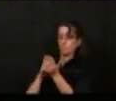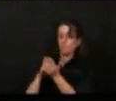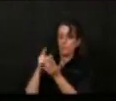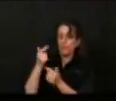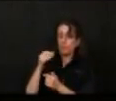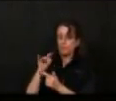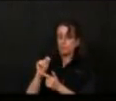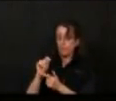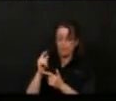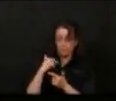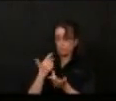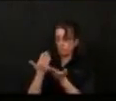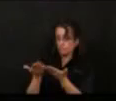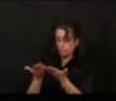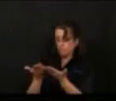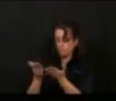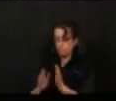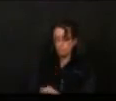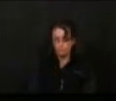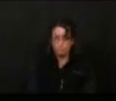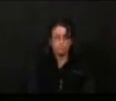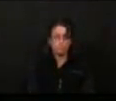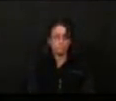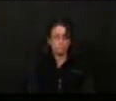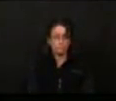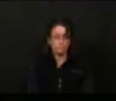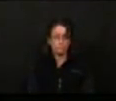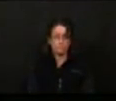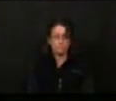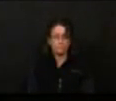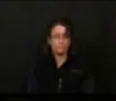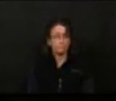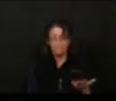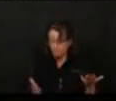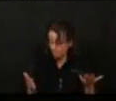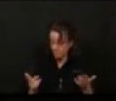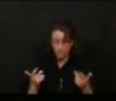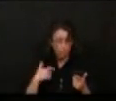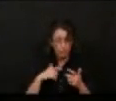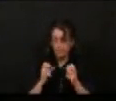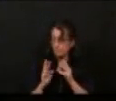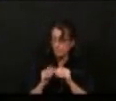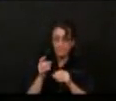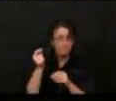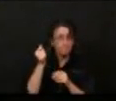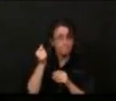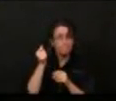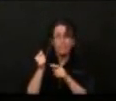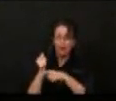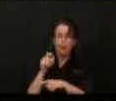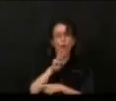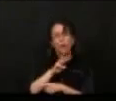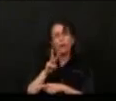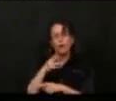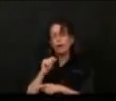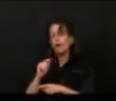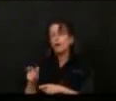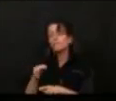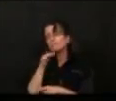back. And we can act fast These folks are very professional and very good at what